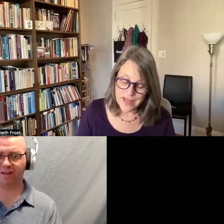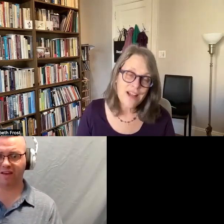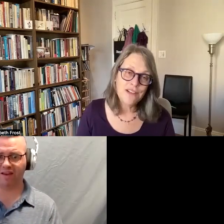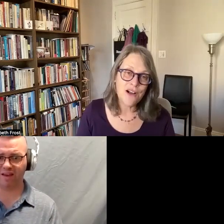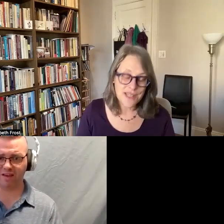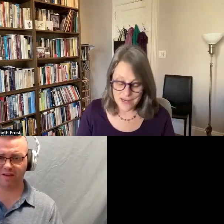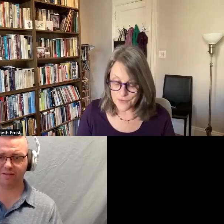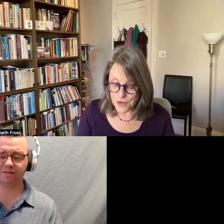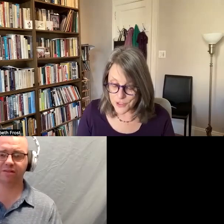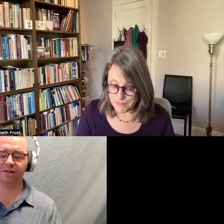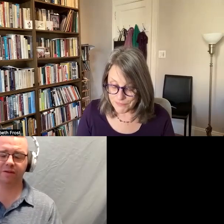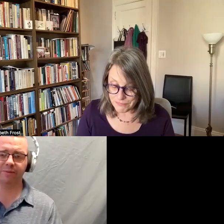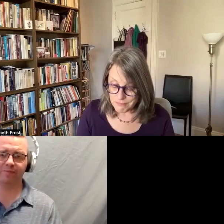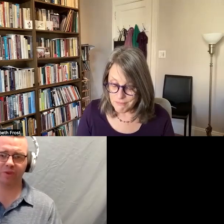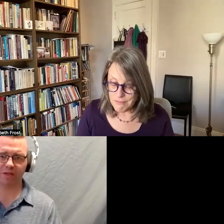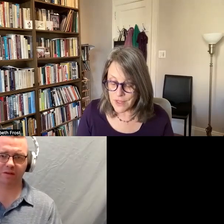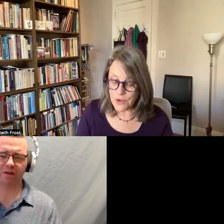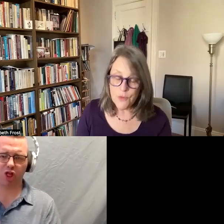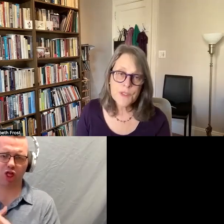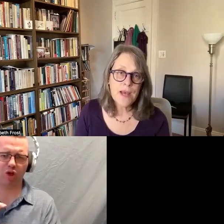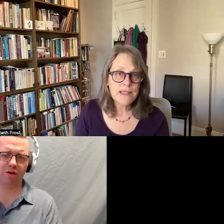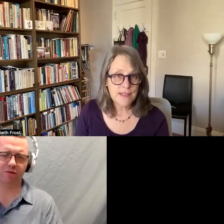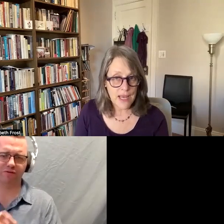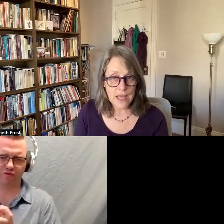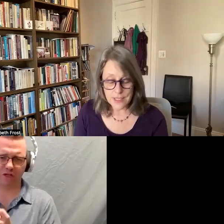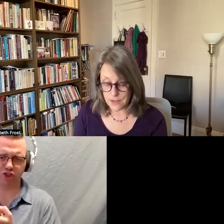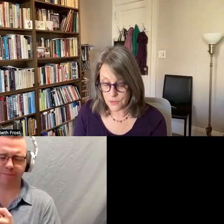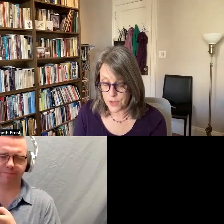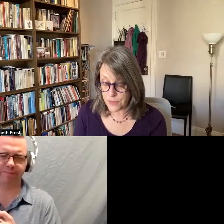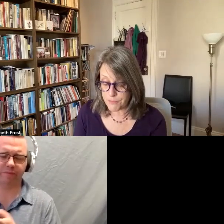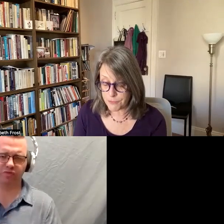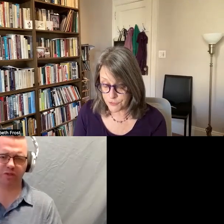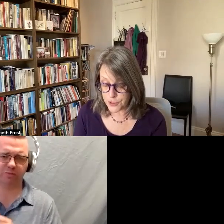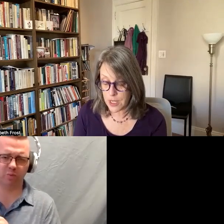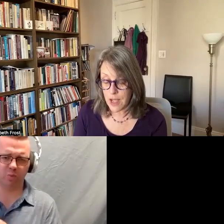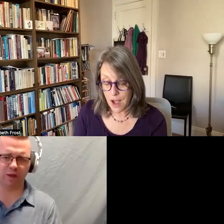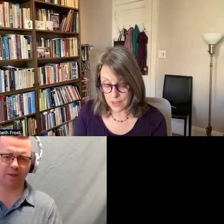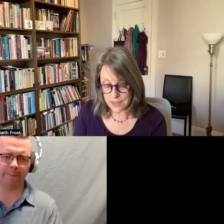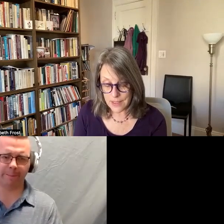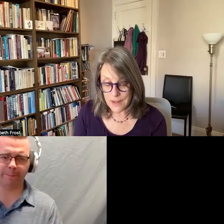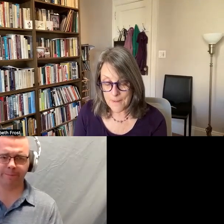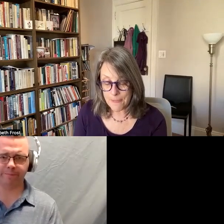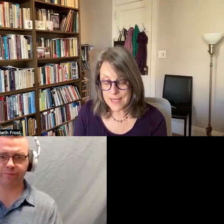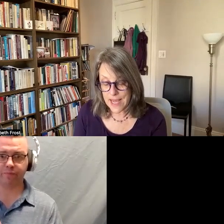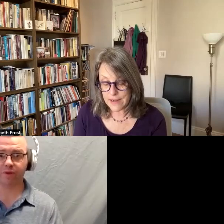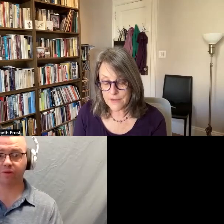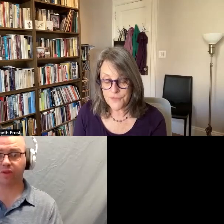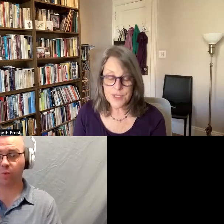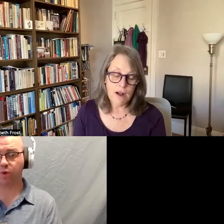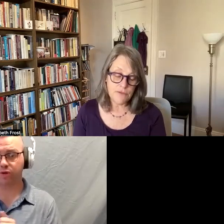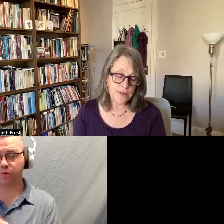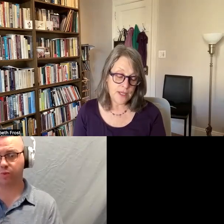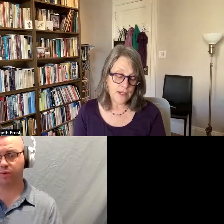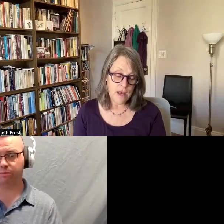with whom he had a long-standing friendship. With Spence, together with Patricia Holland, he